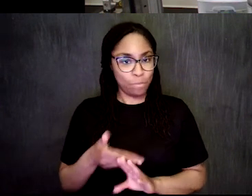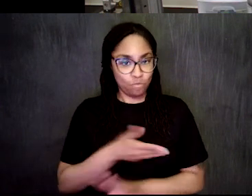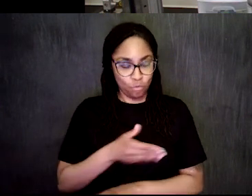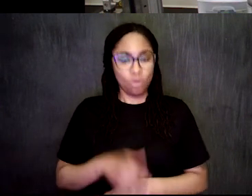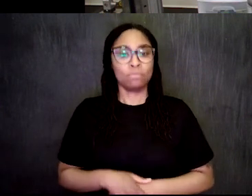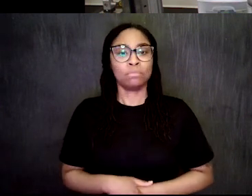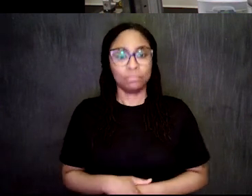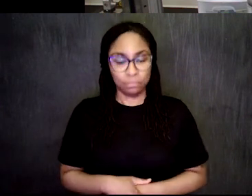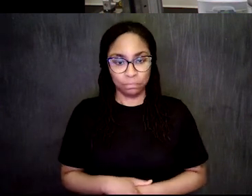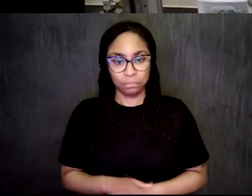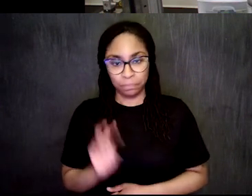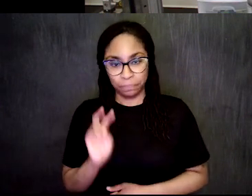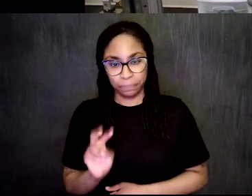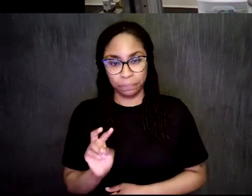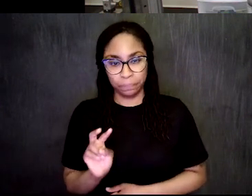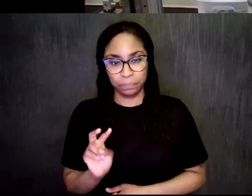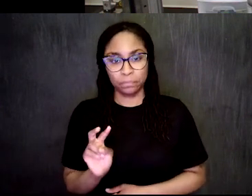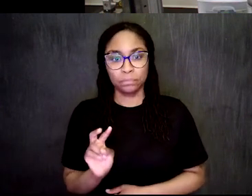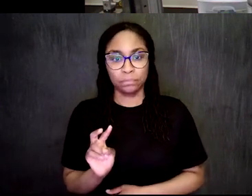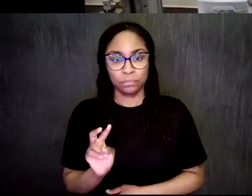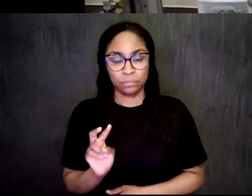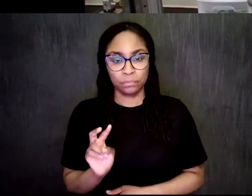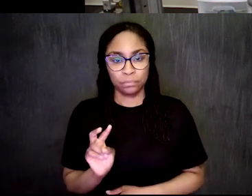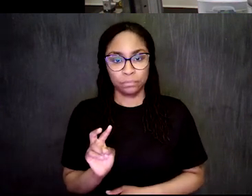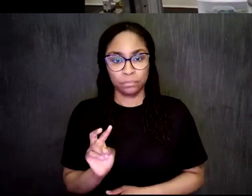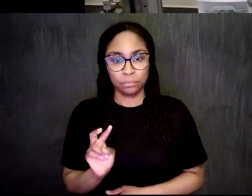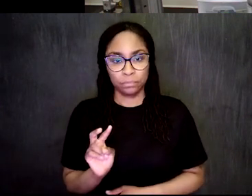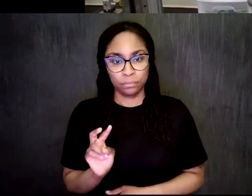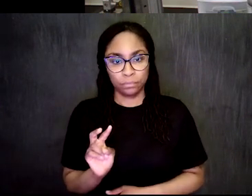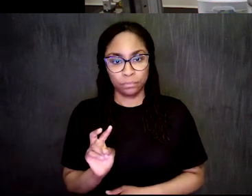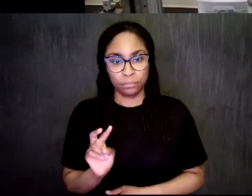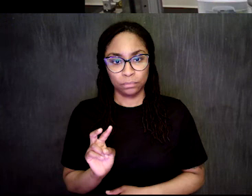My left foot is going to be on my right thigh.